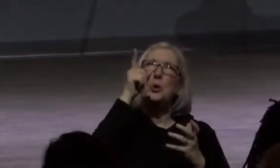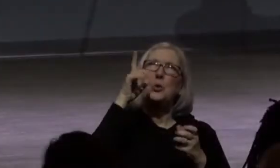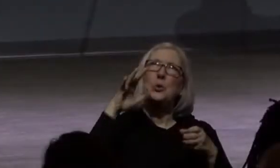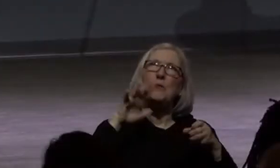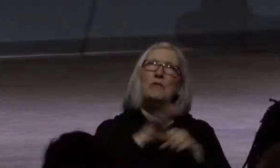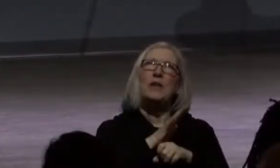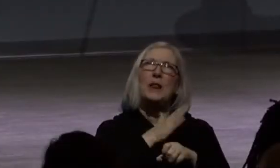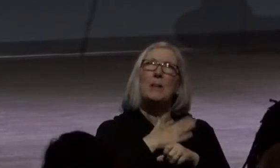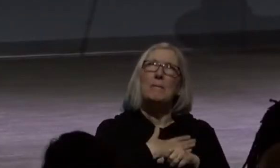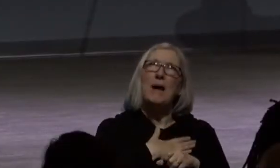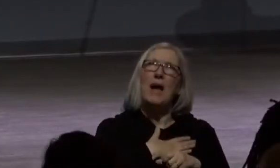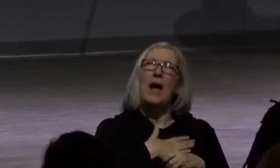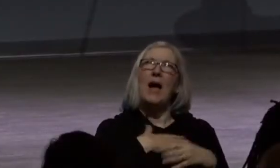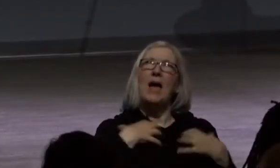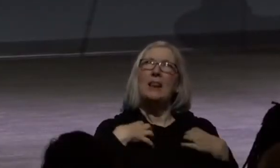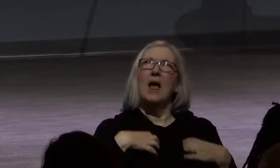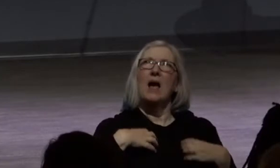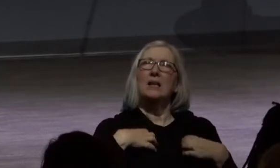your breath.